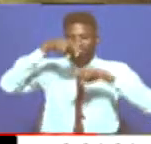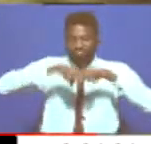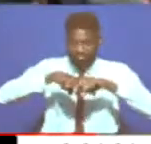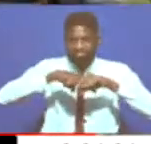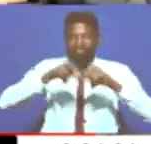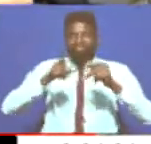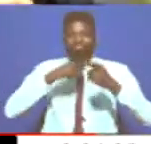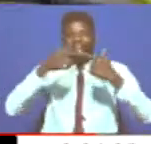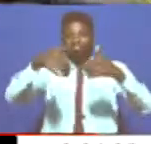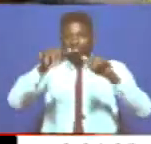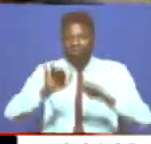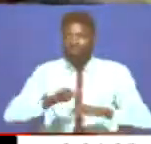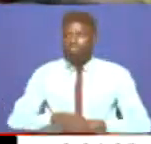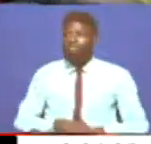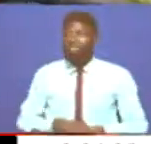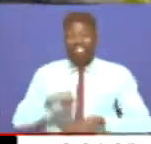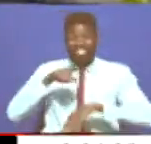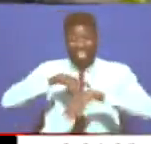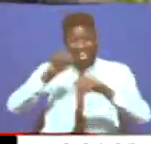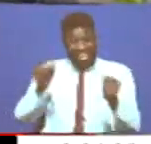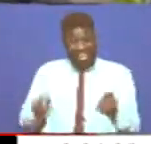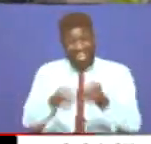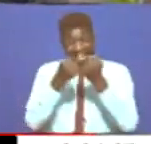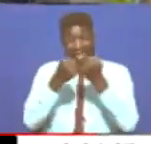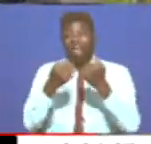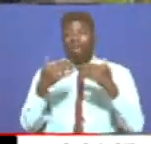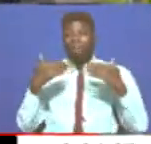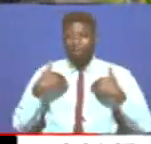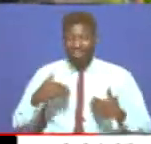the homestead, carpenters get down to work